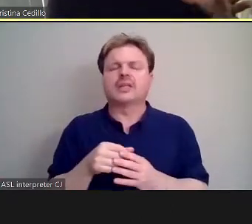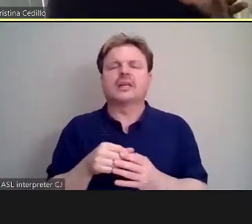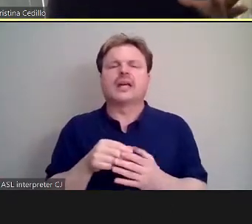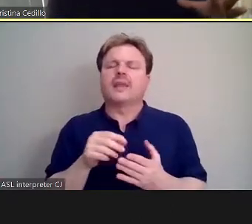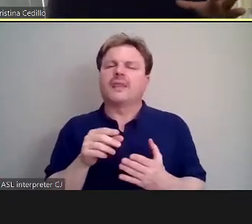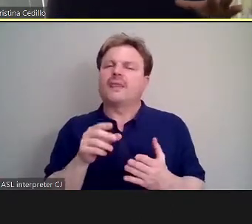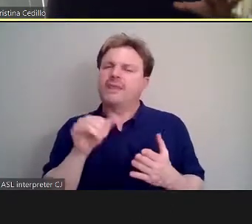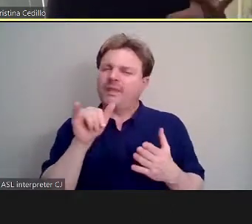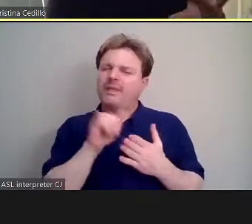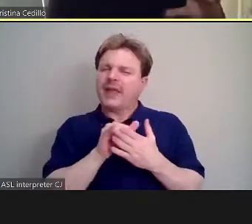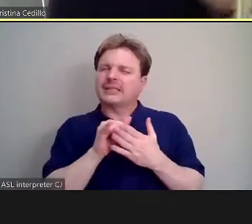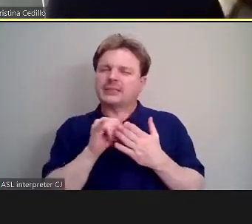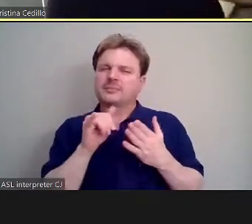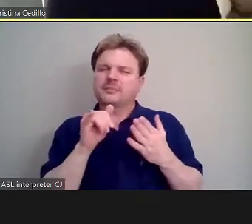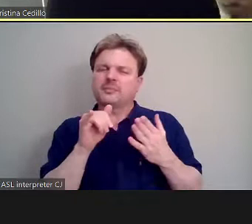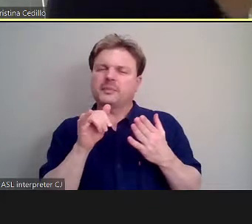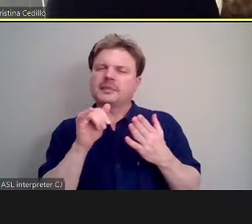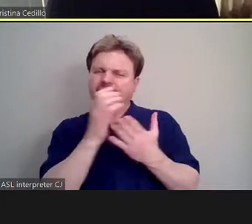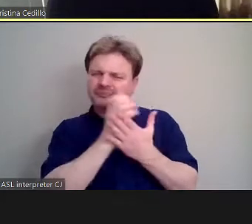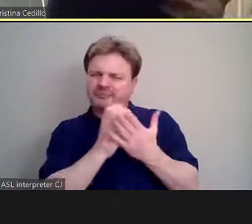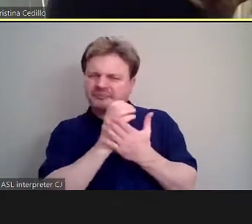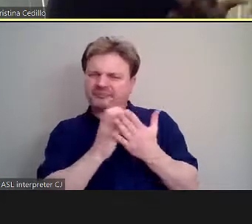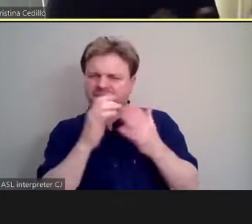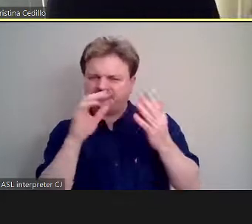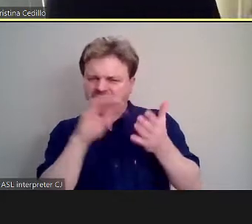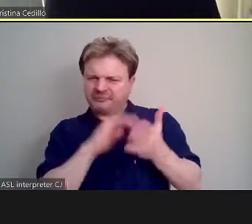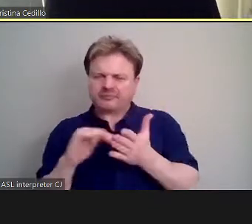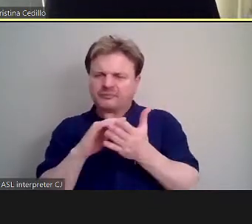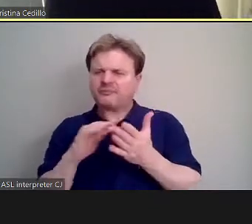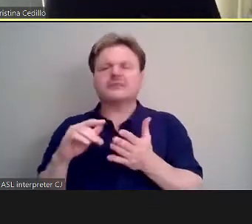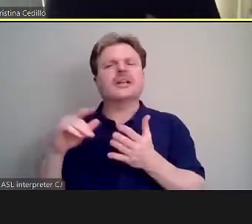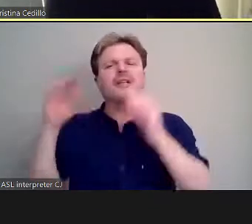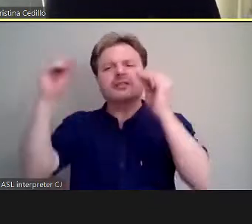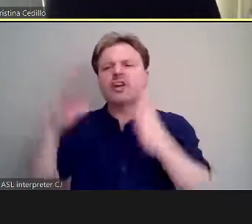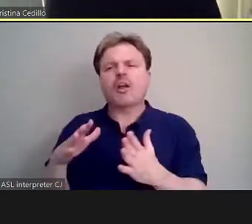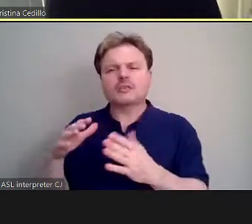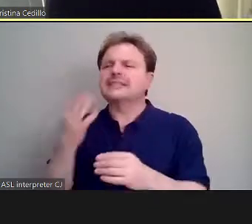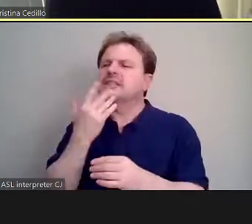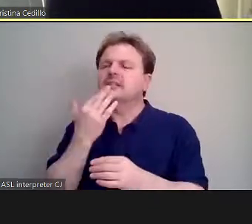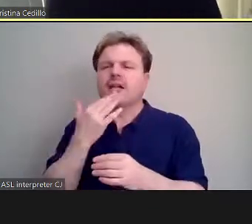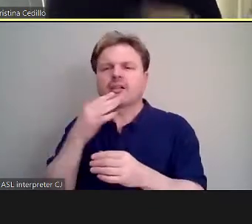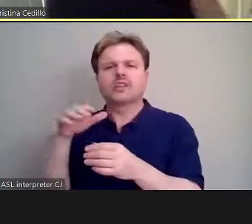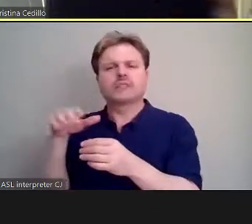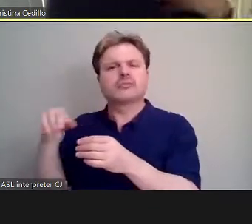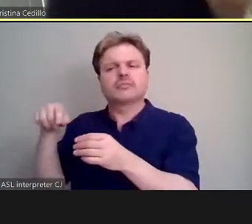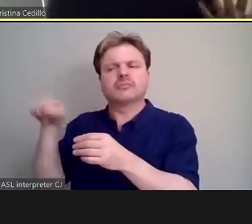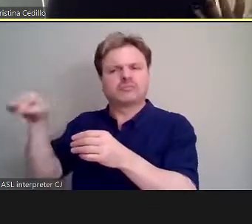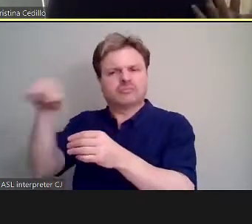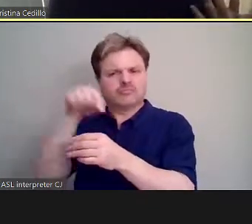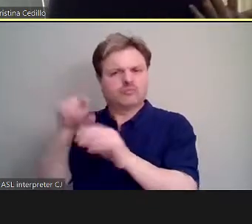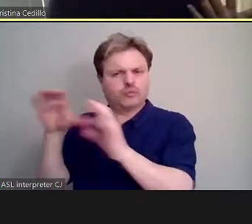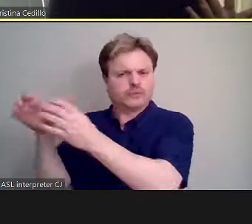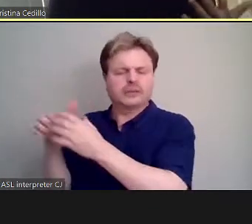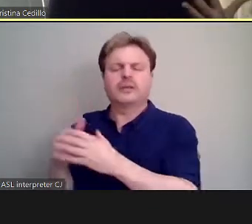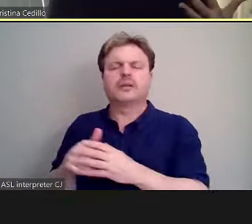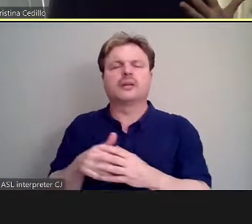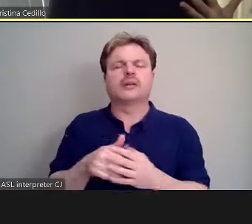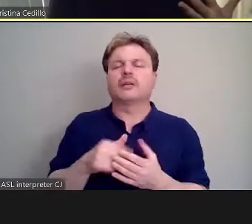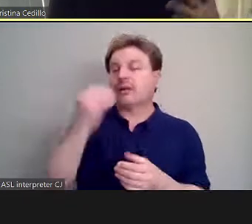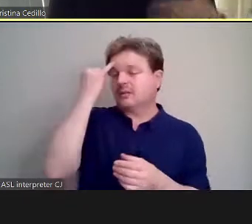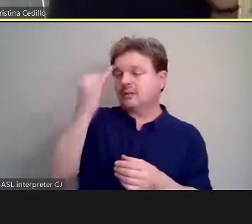within scholars of color circles. The idea that we can learn about